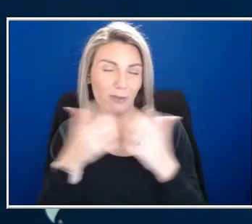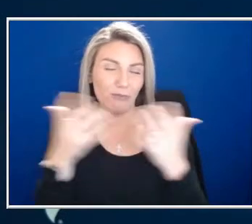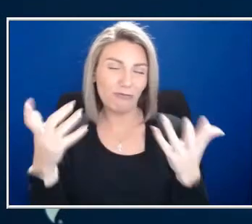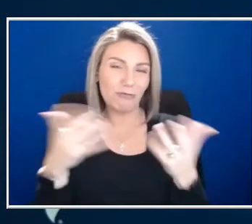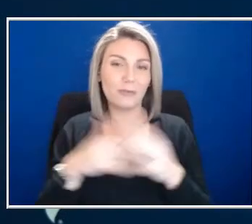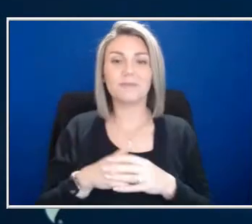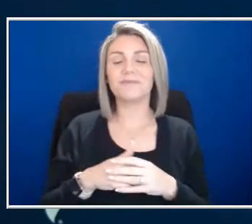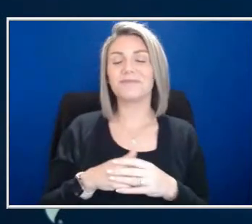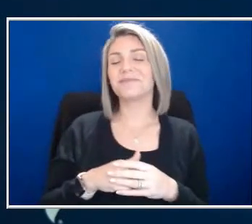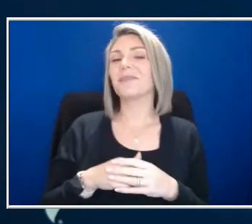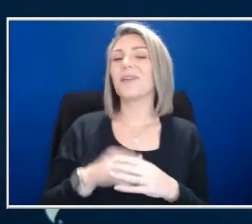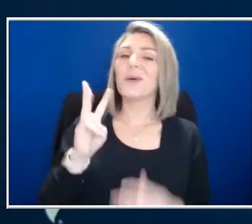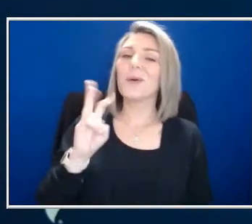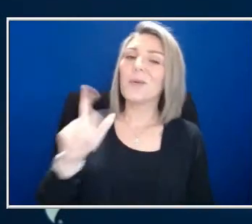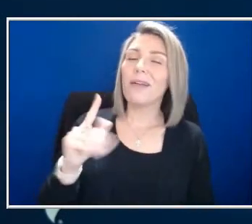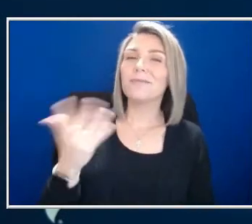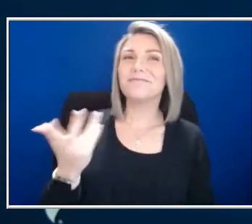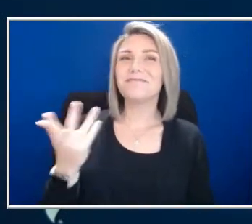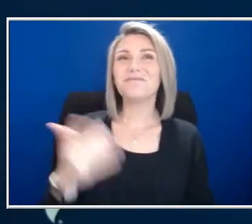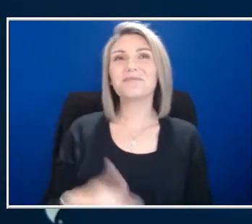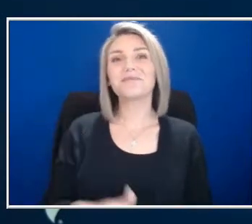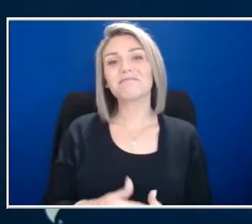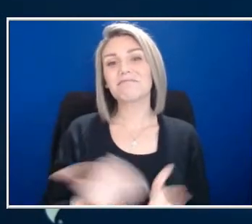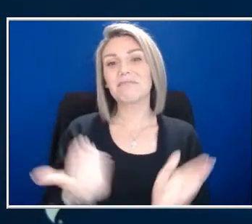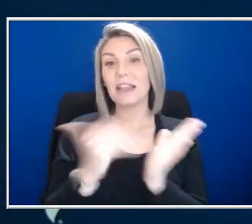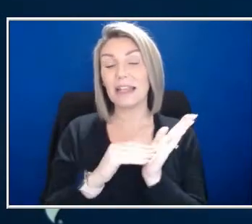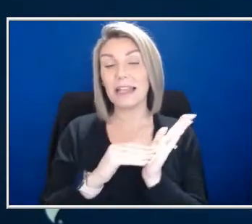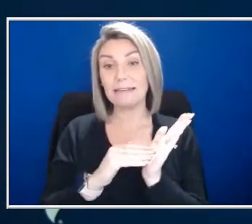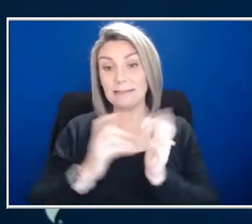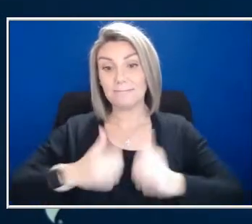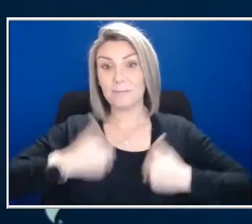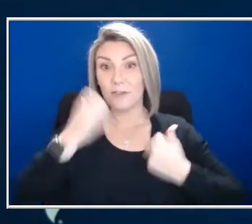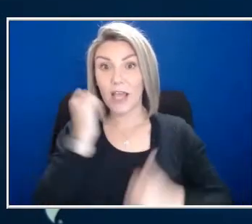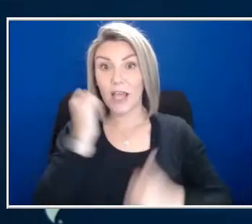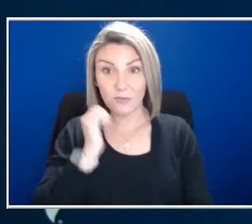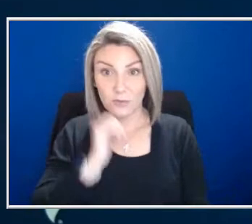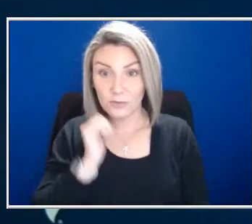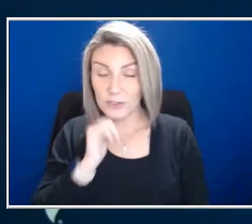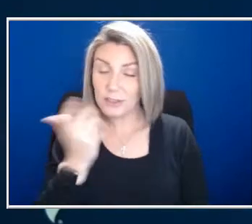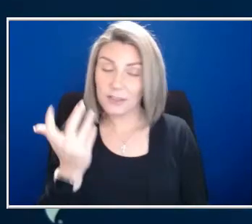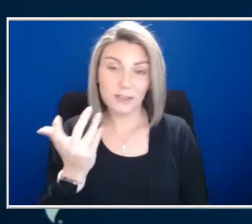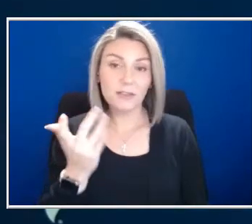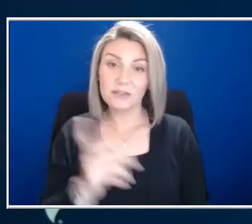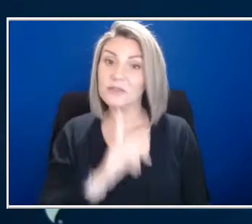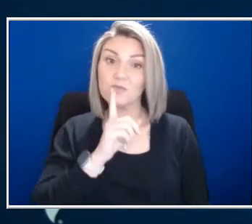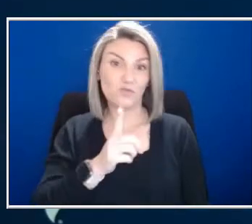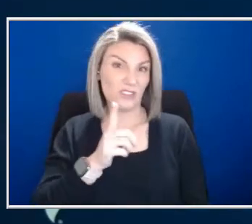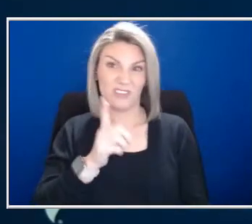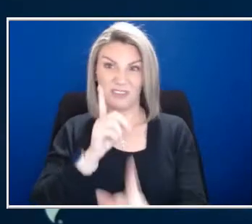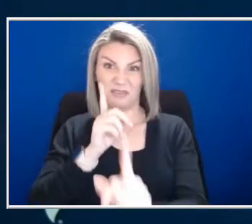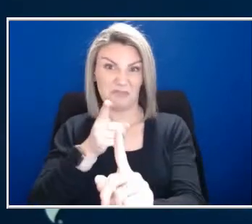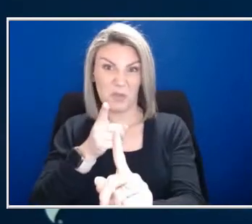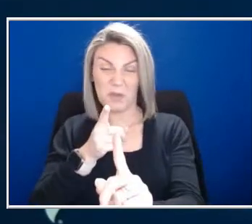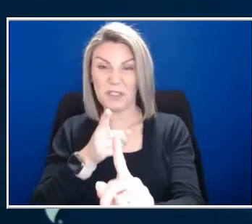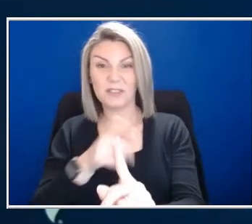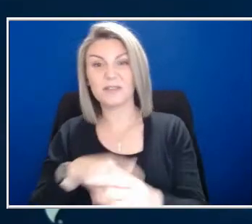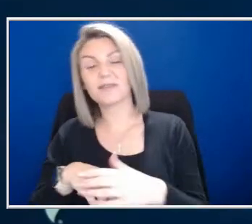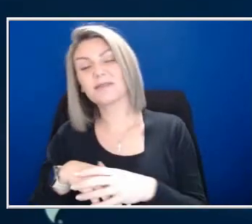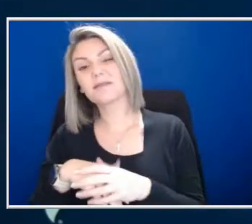that, again, it's living day by day. That's really what it's about. I'm not looking